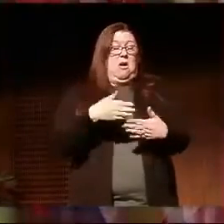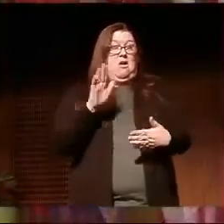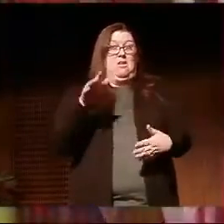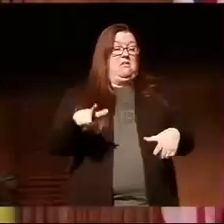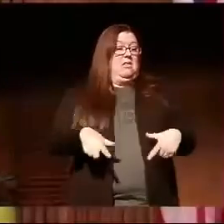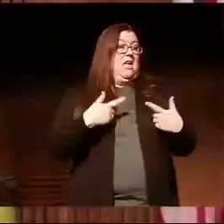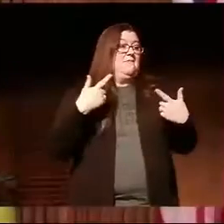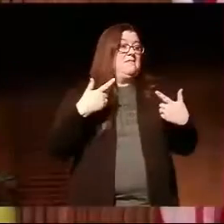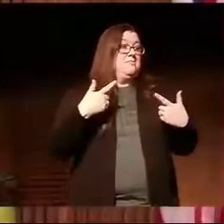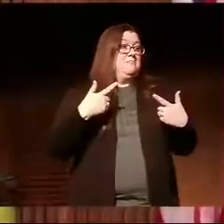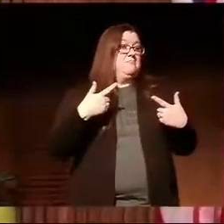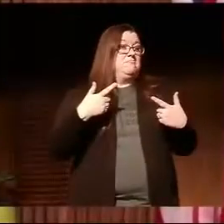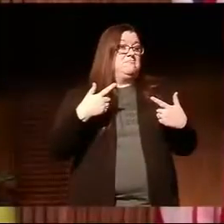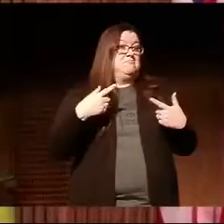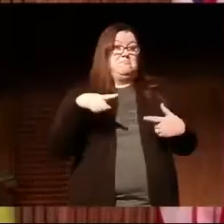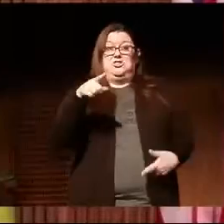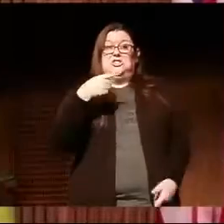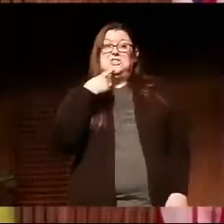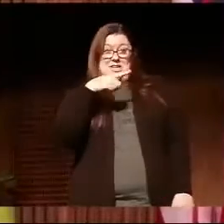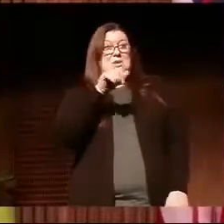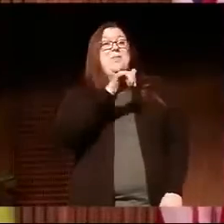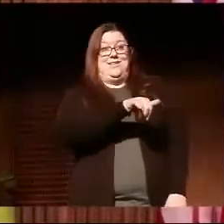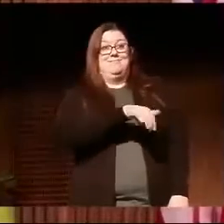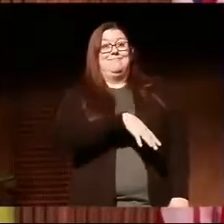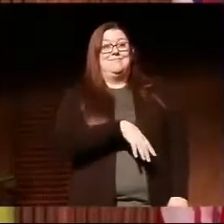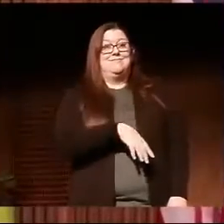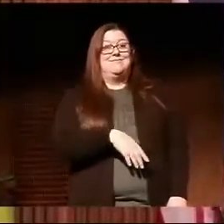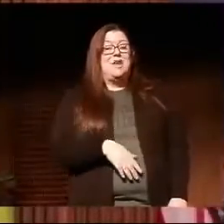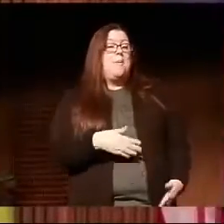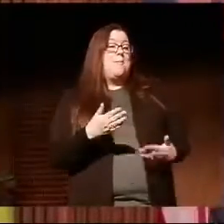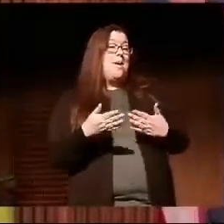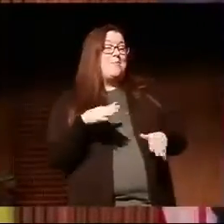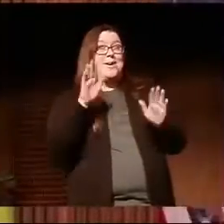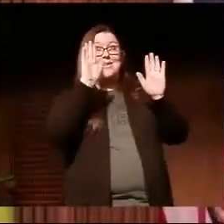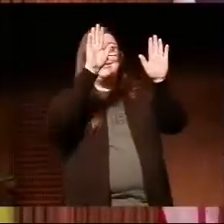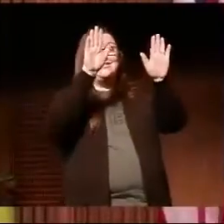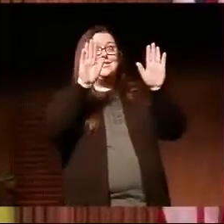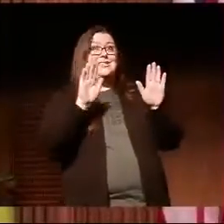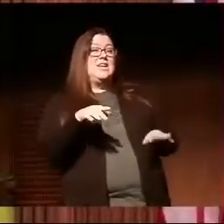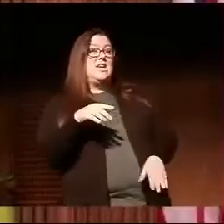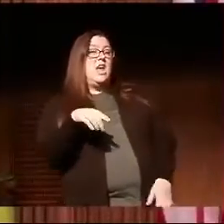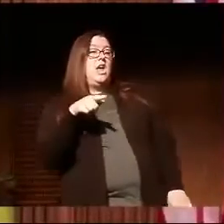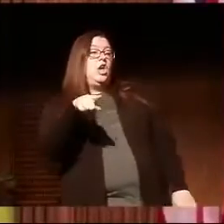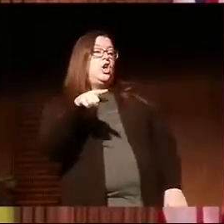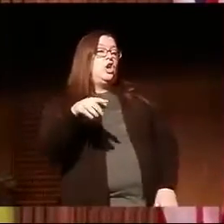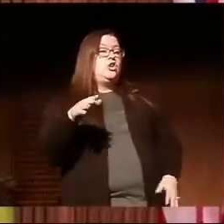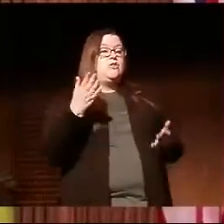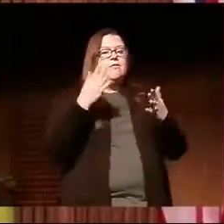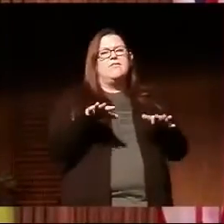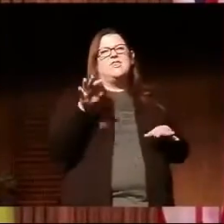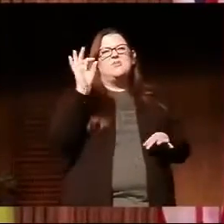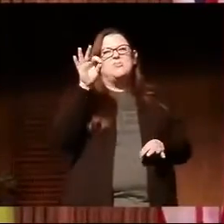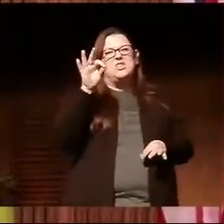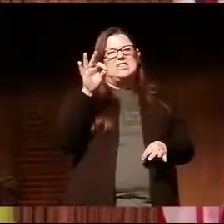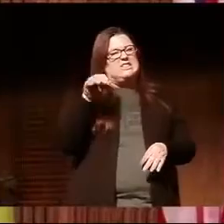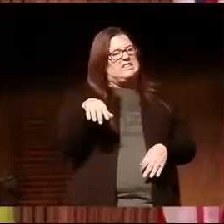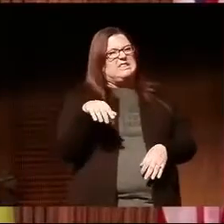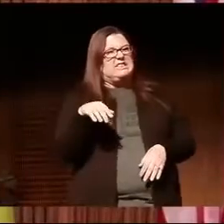life. And it's a Sunday, and maybe you've gotten up there and you've preached a sermon that it didn't